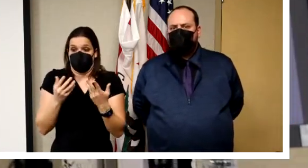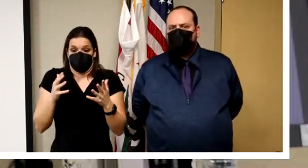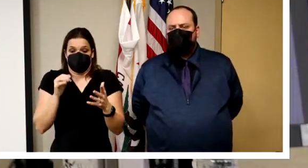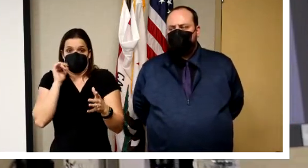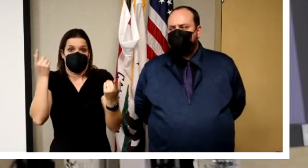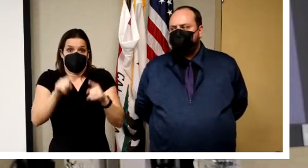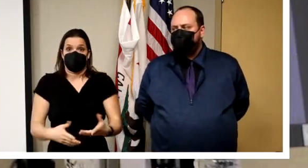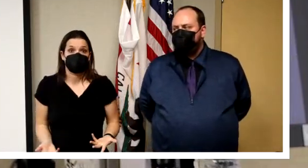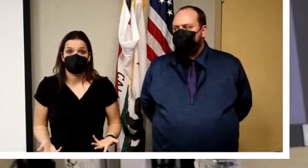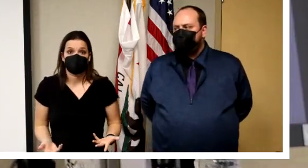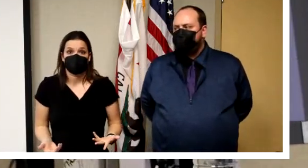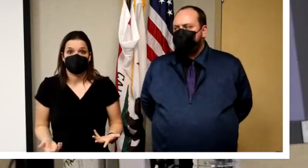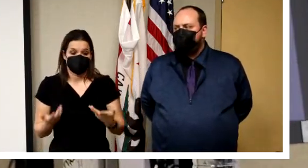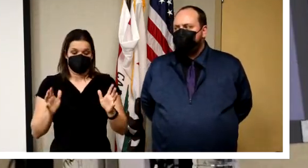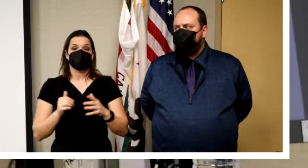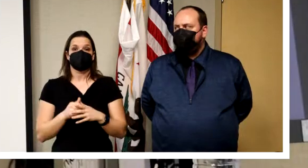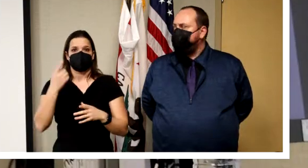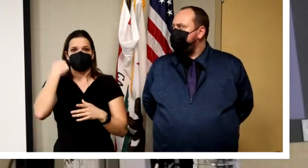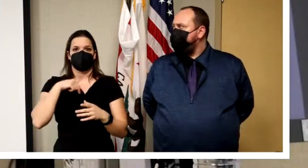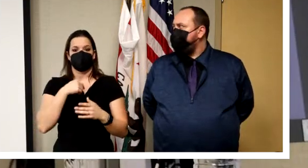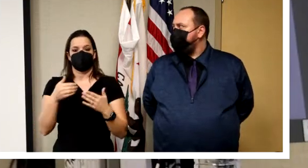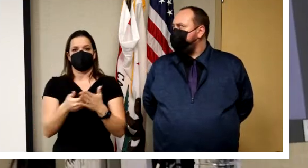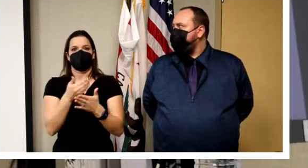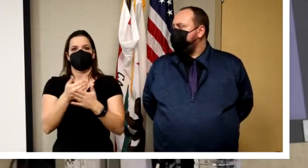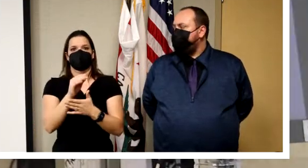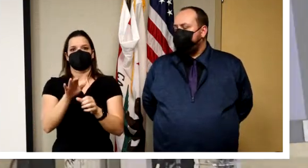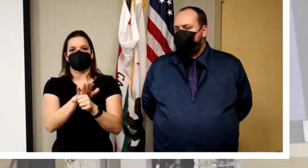happening, because we're redistricting.